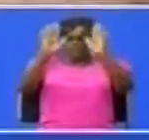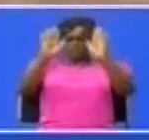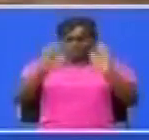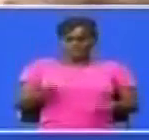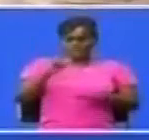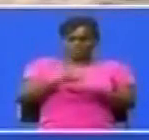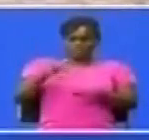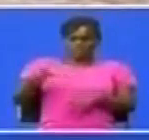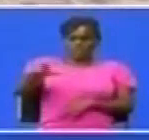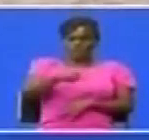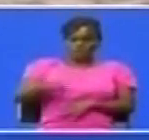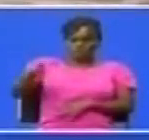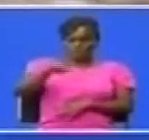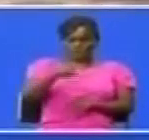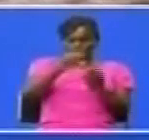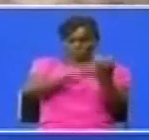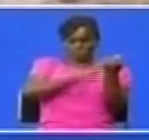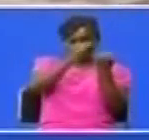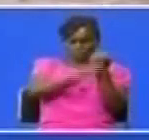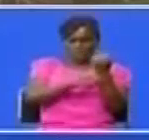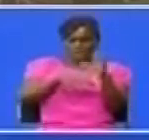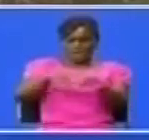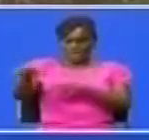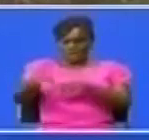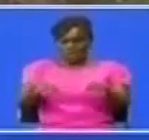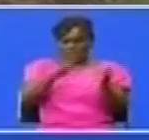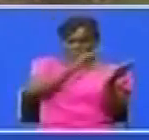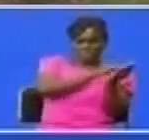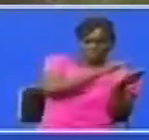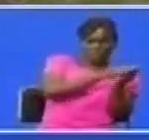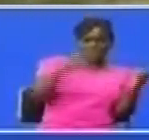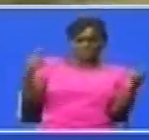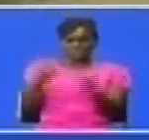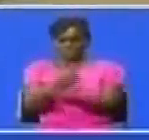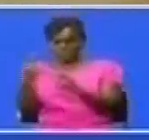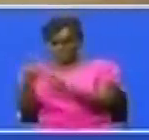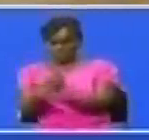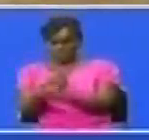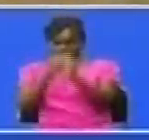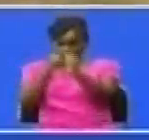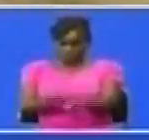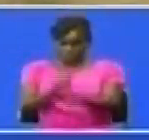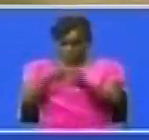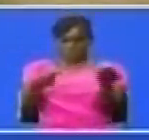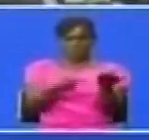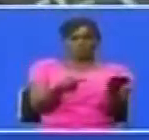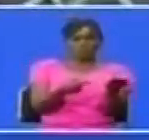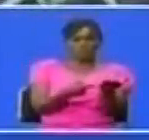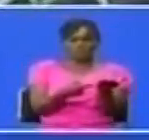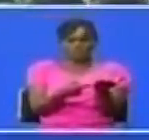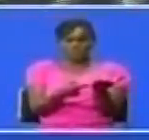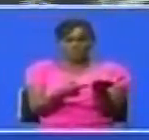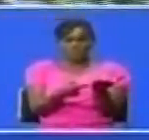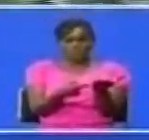effects on local crop yields, livestock production and earnings. While benefits of modern farming technologies and techniques have worked